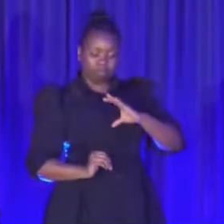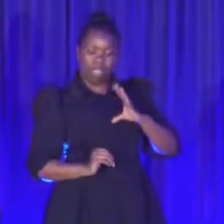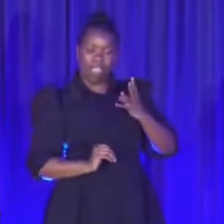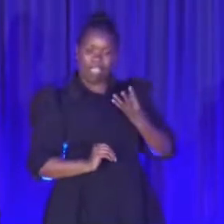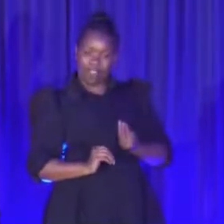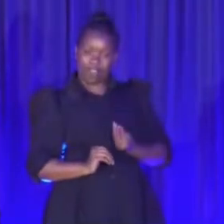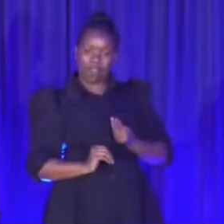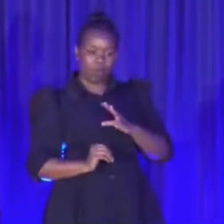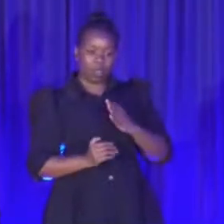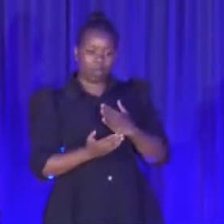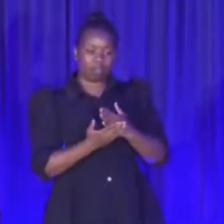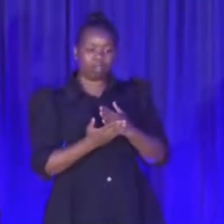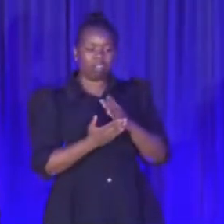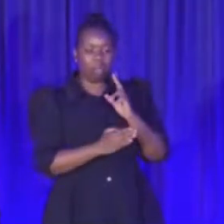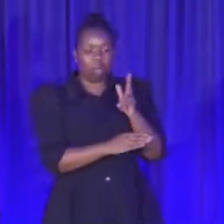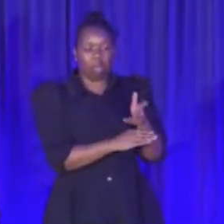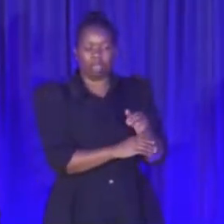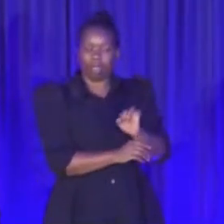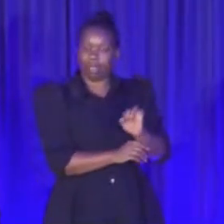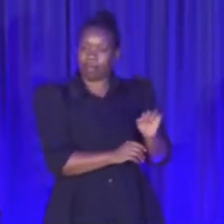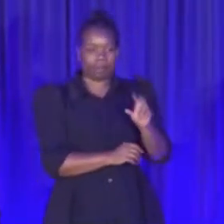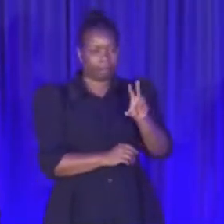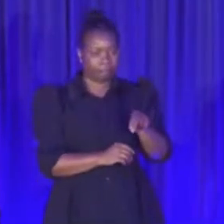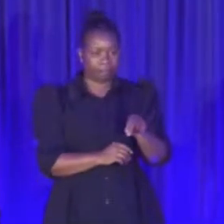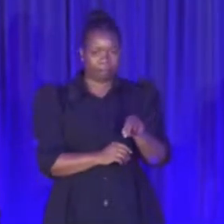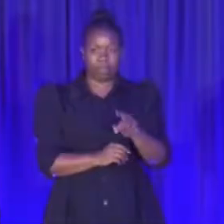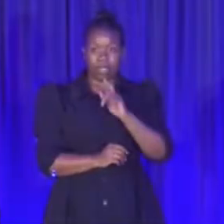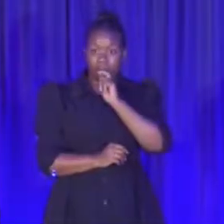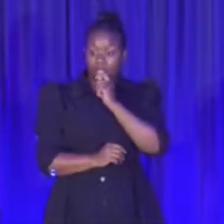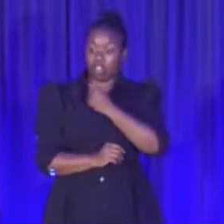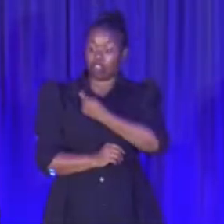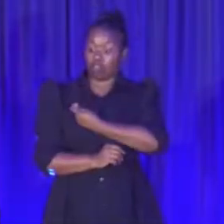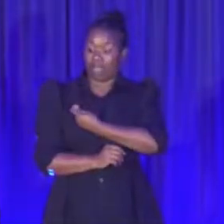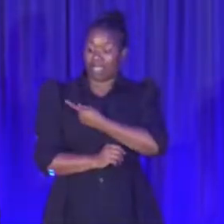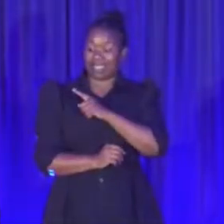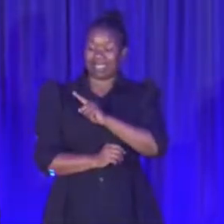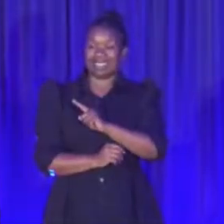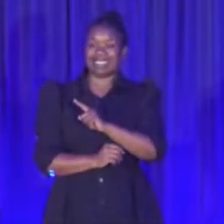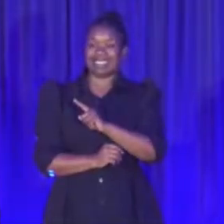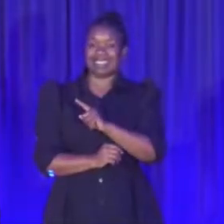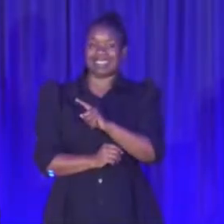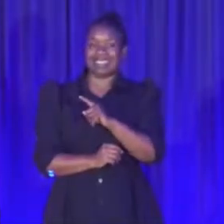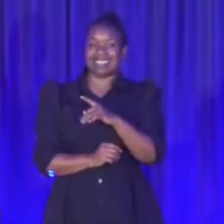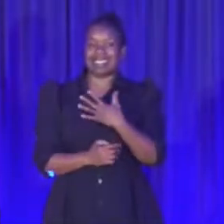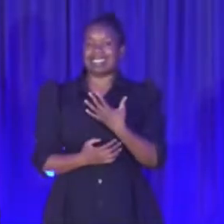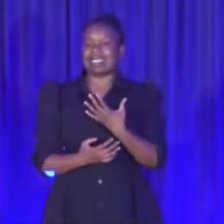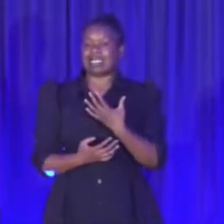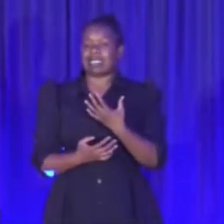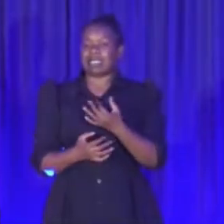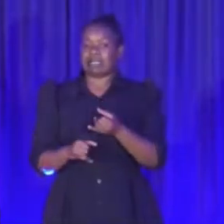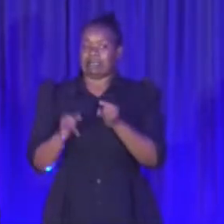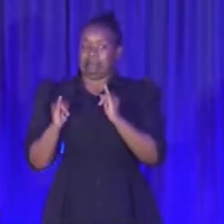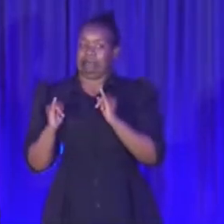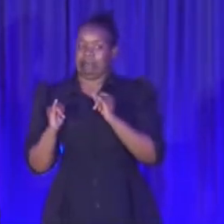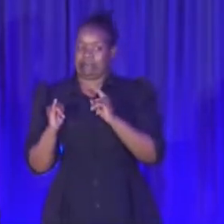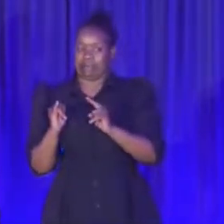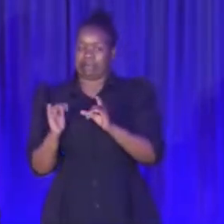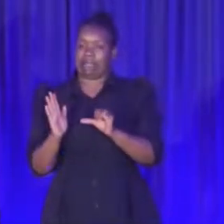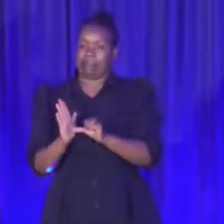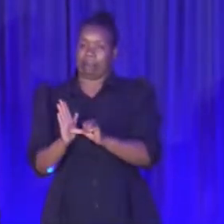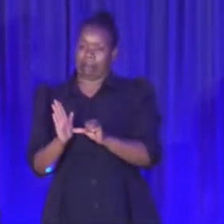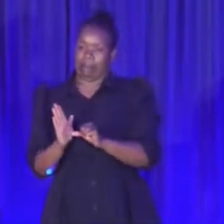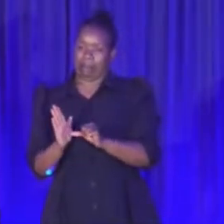not take it for granted. Trust is fragile. It must be preserved with great